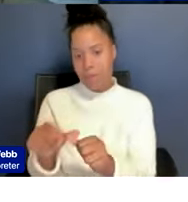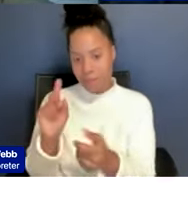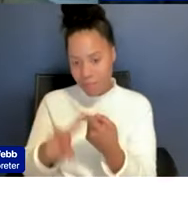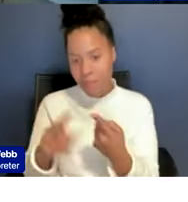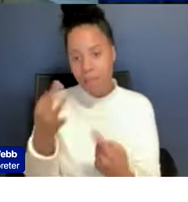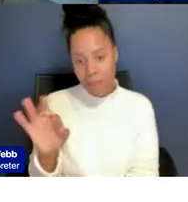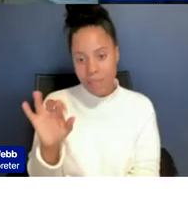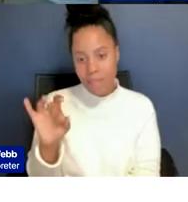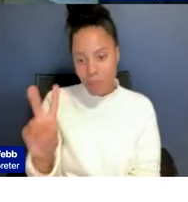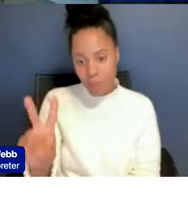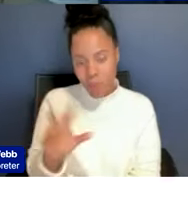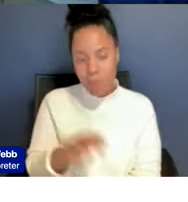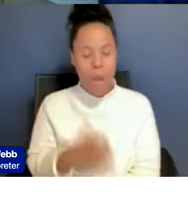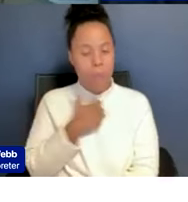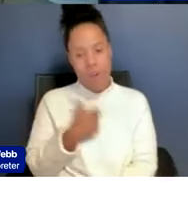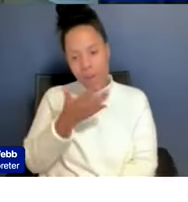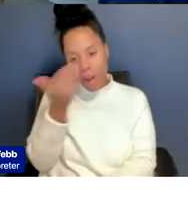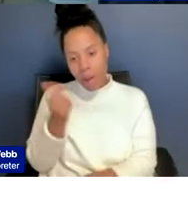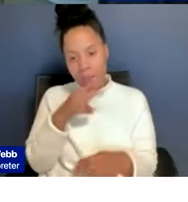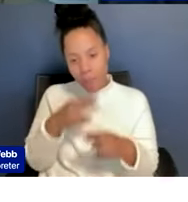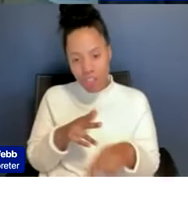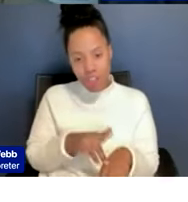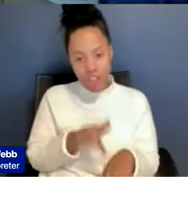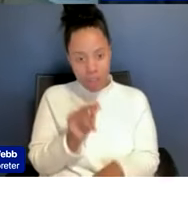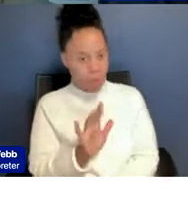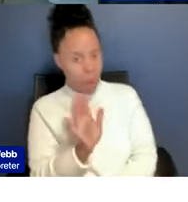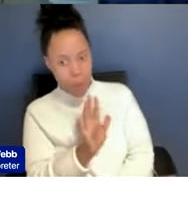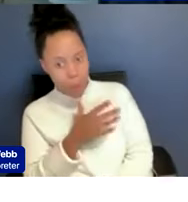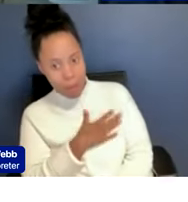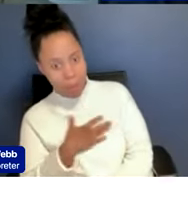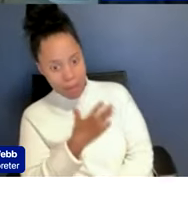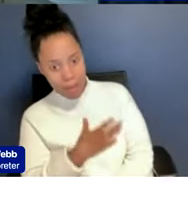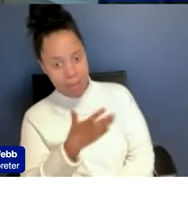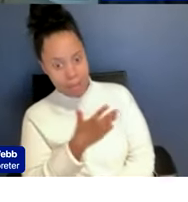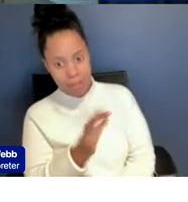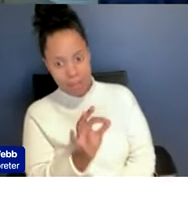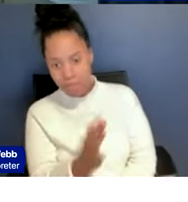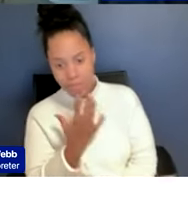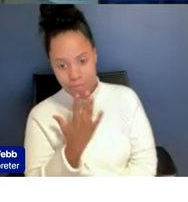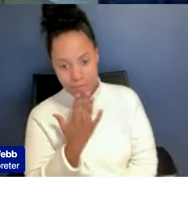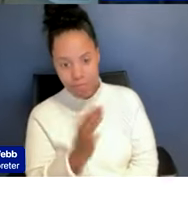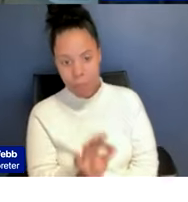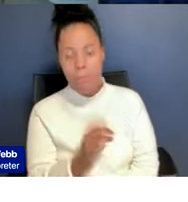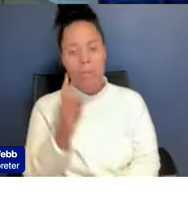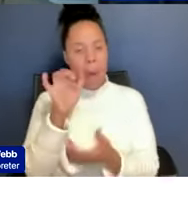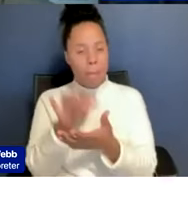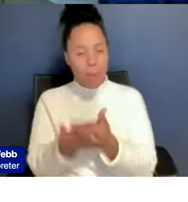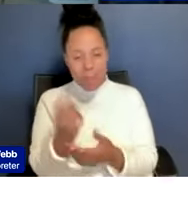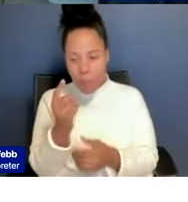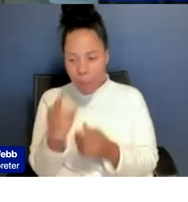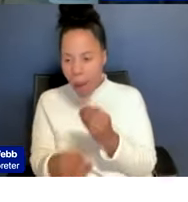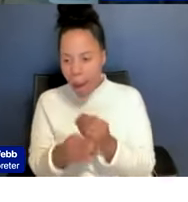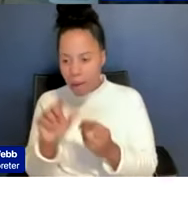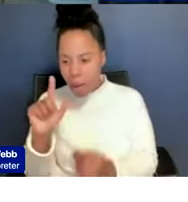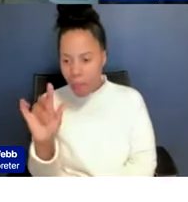So I'm sorry, I forgot to mention this earlier. No, please, absolutely. And I believe someone had put a link